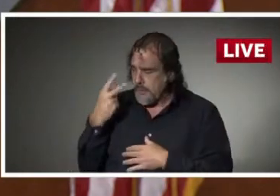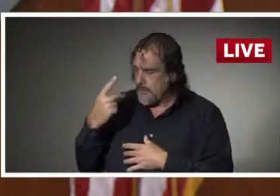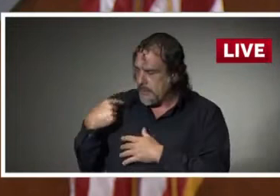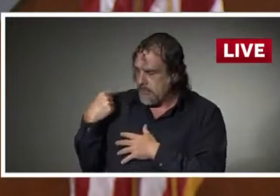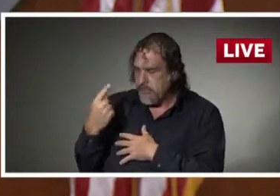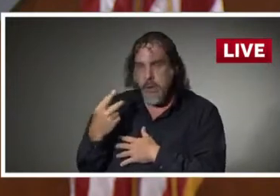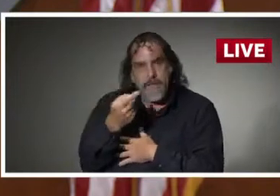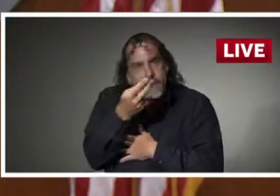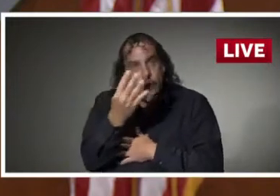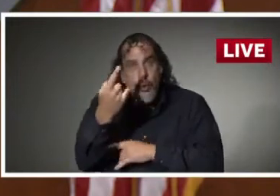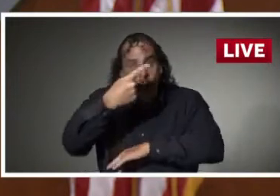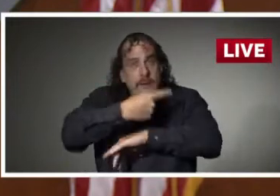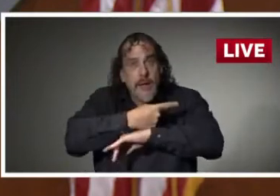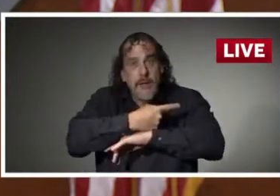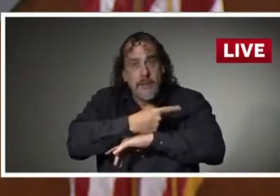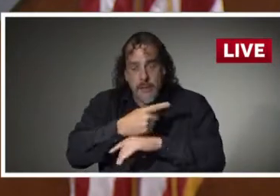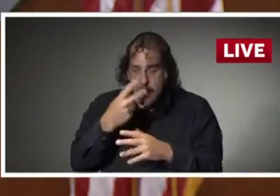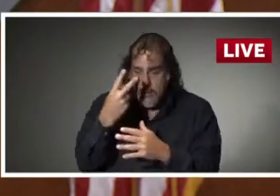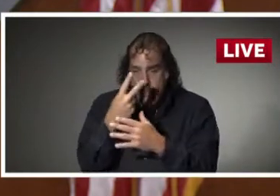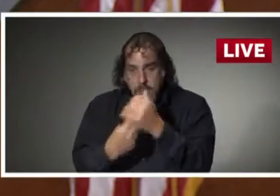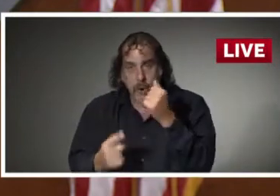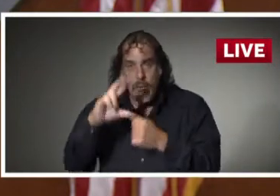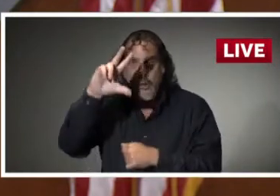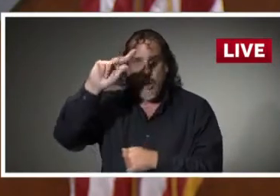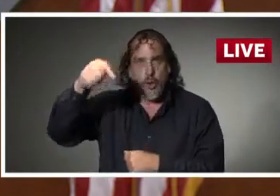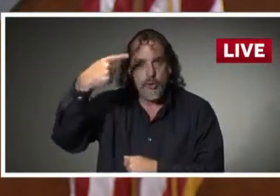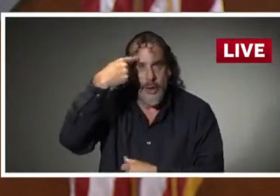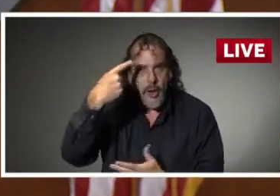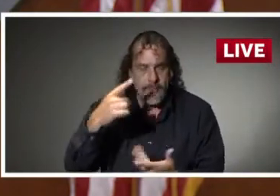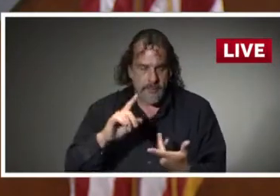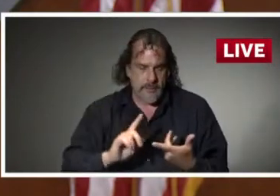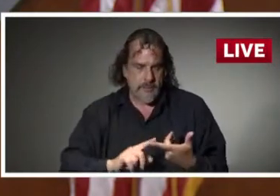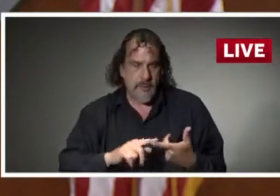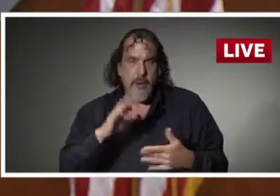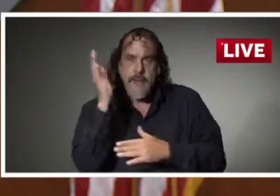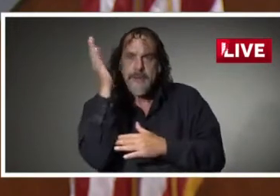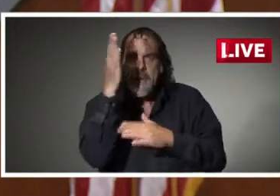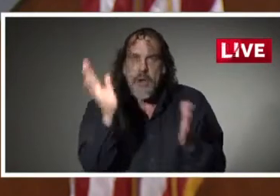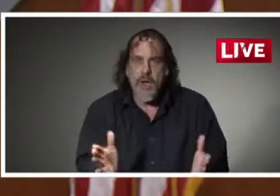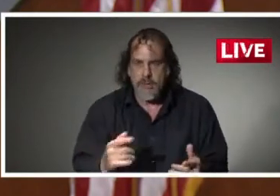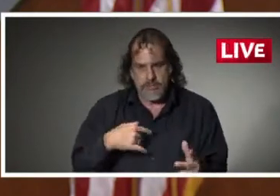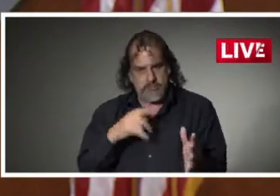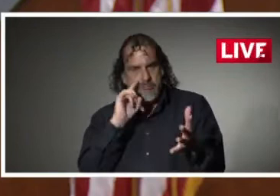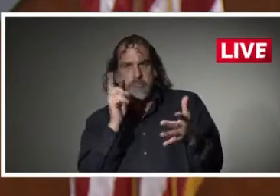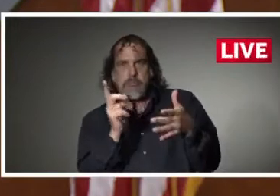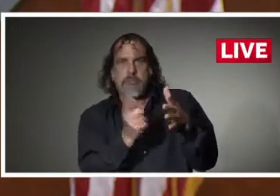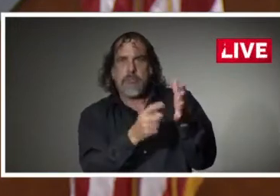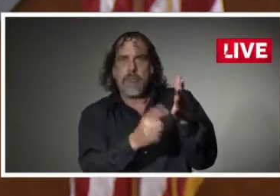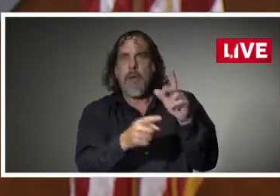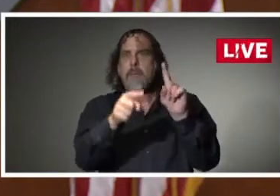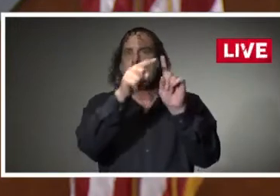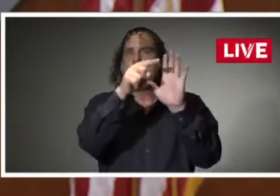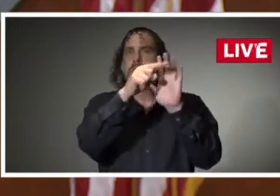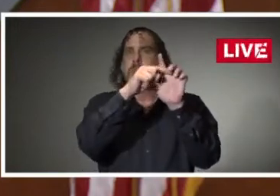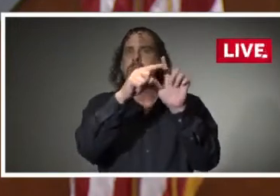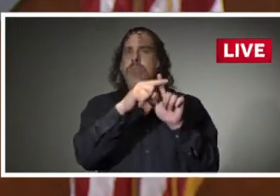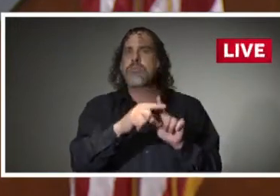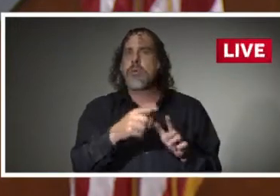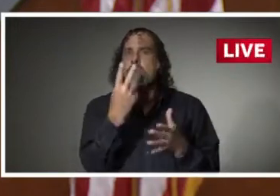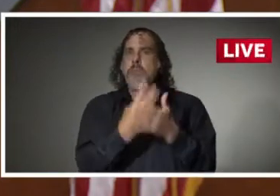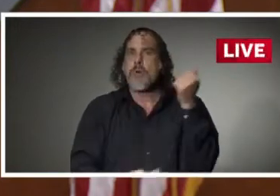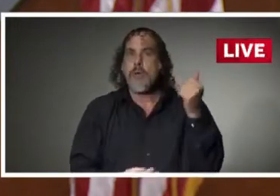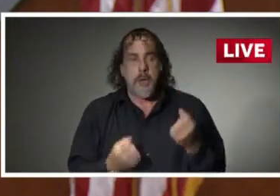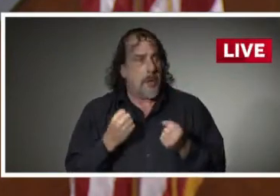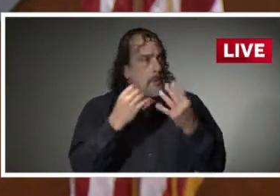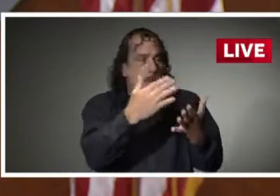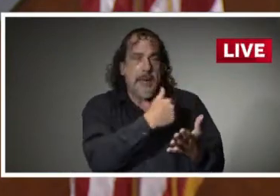several days with both our Lieutenant Governor and our Speaker being diagnosed with a virus, and many of their members